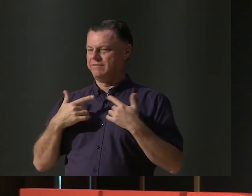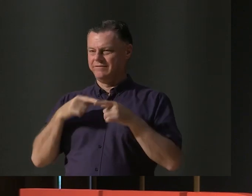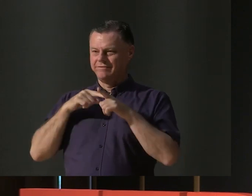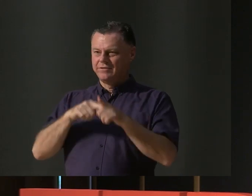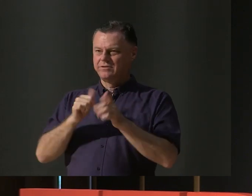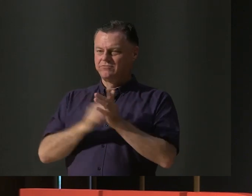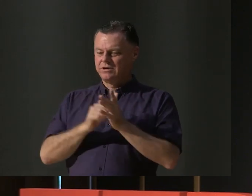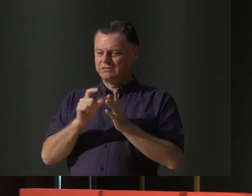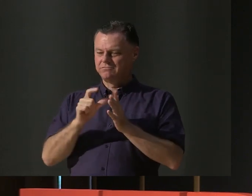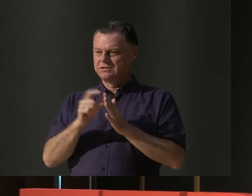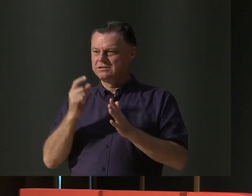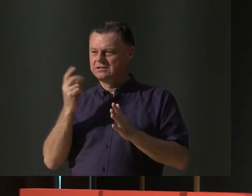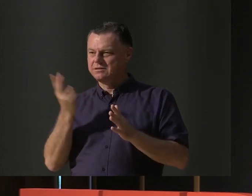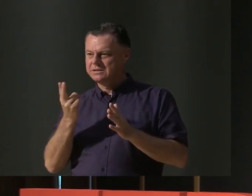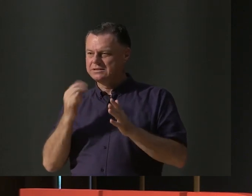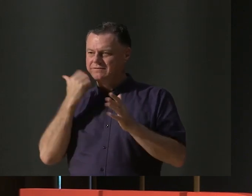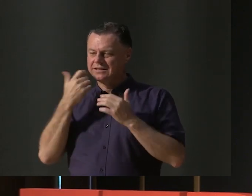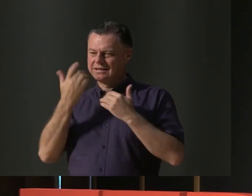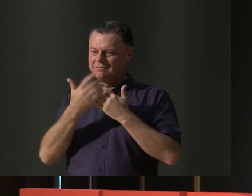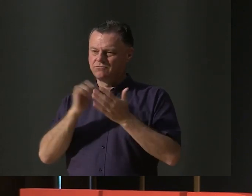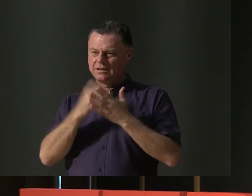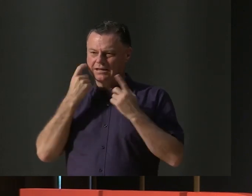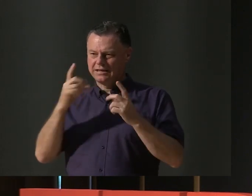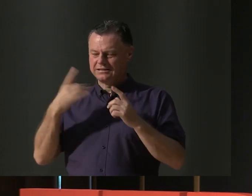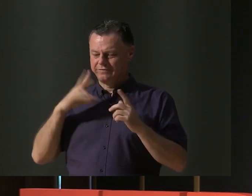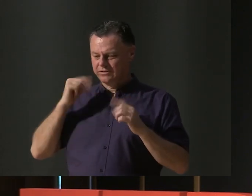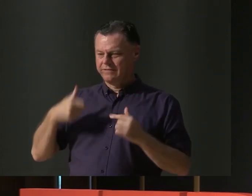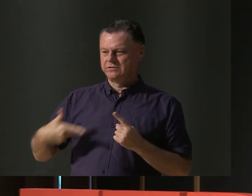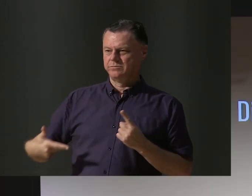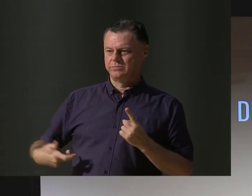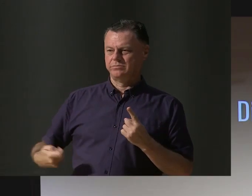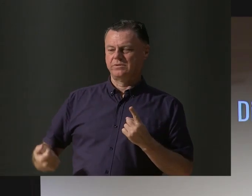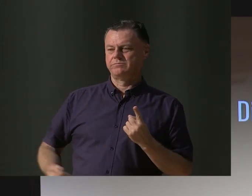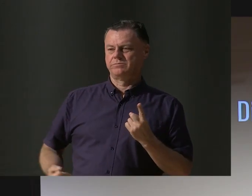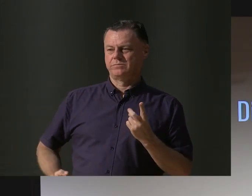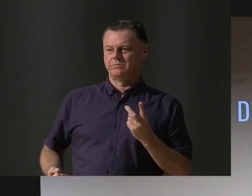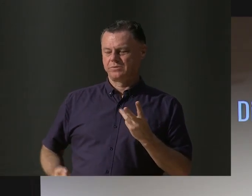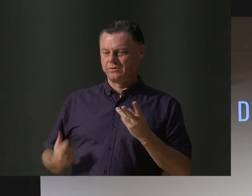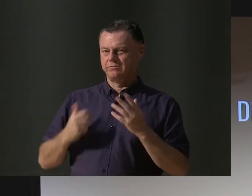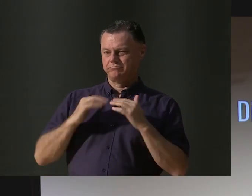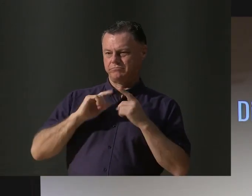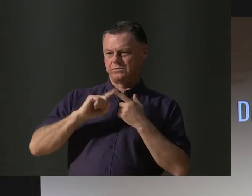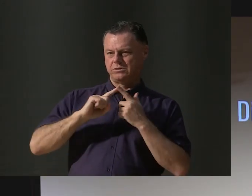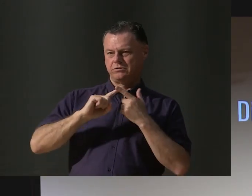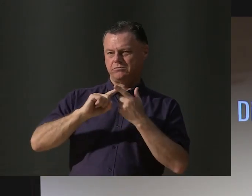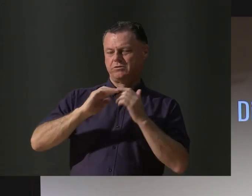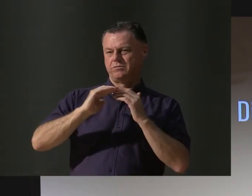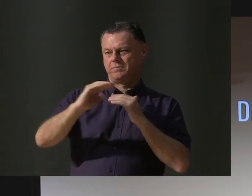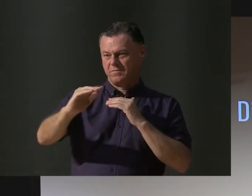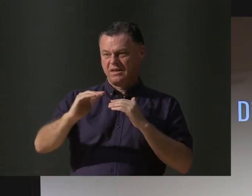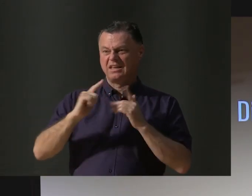care. And that can result in immediate medical emergencies and at risk of those